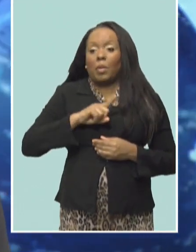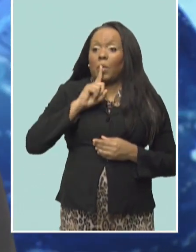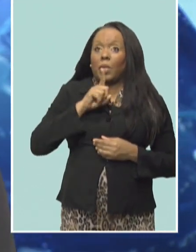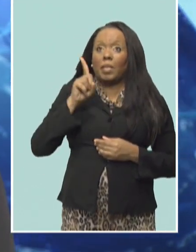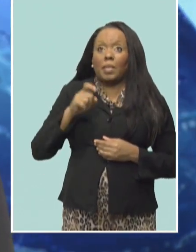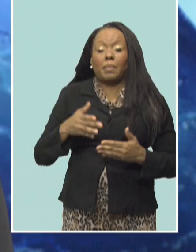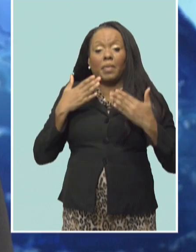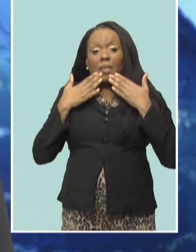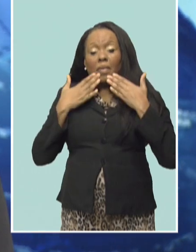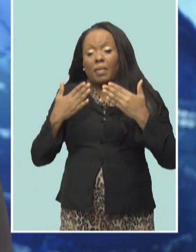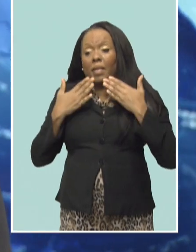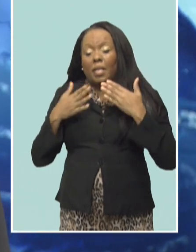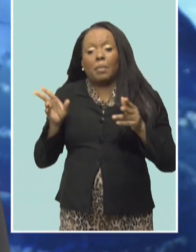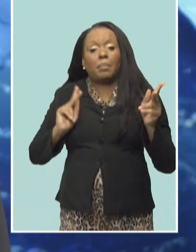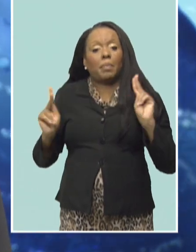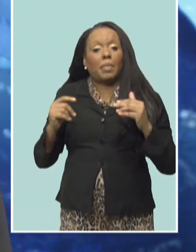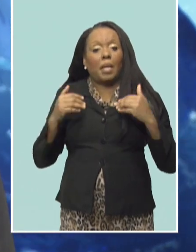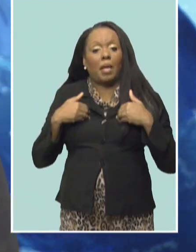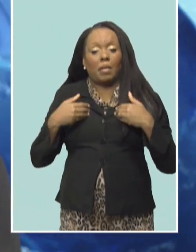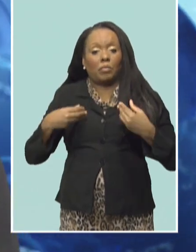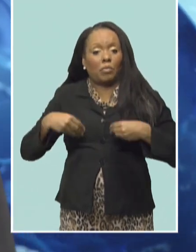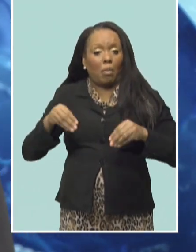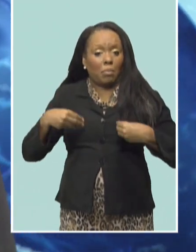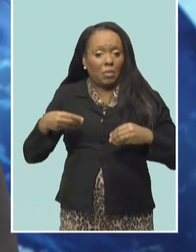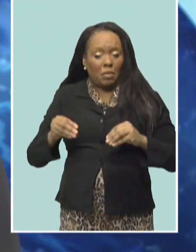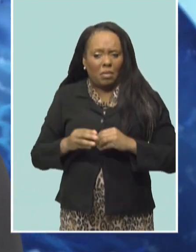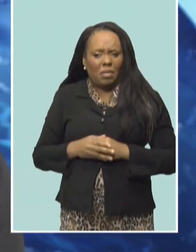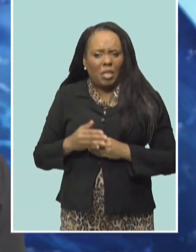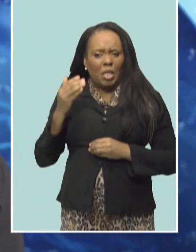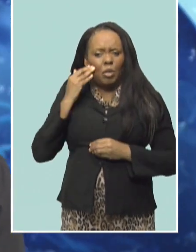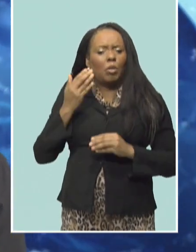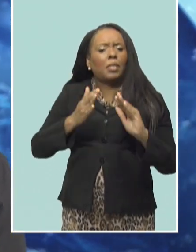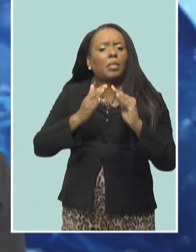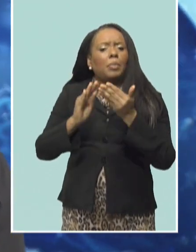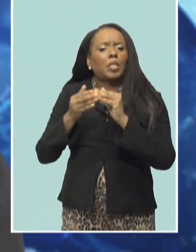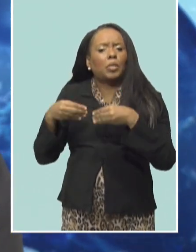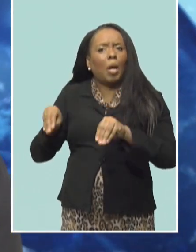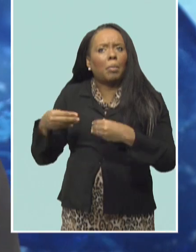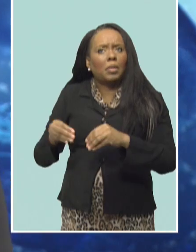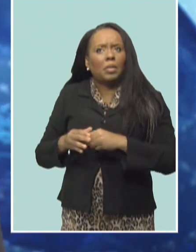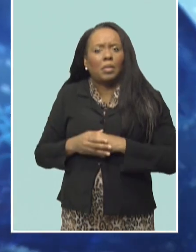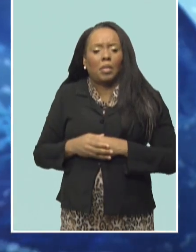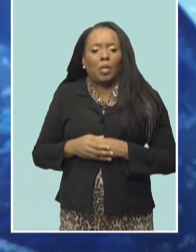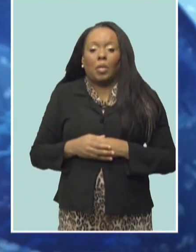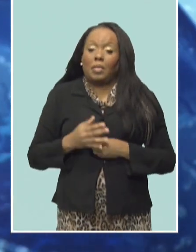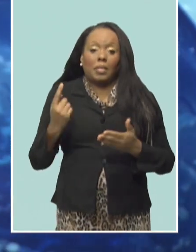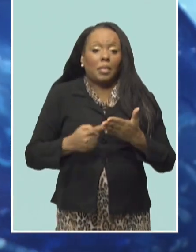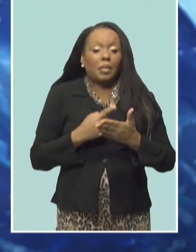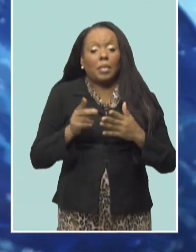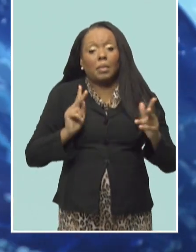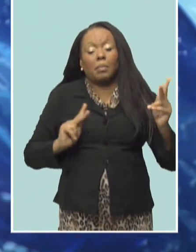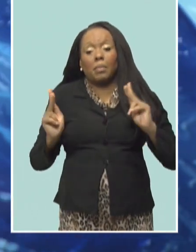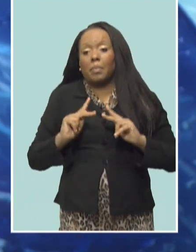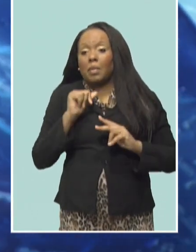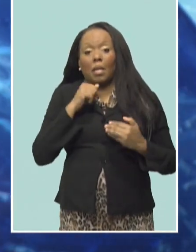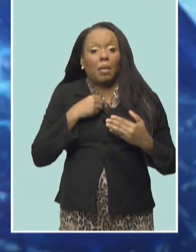to shopkeepers. Those were the people who would, as the old people say, trust that so you could get something